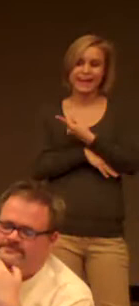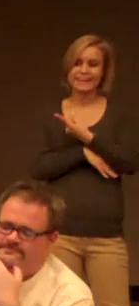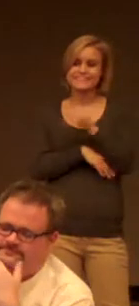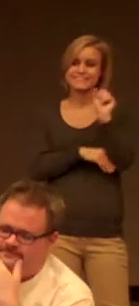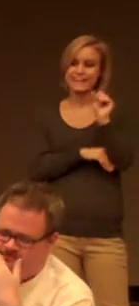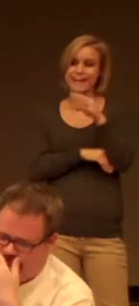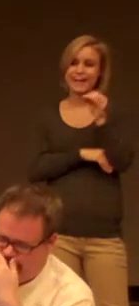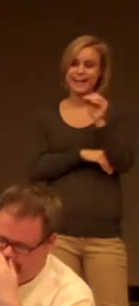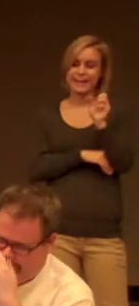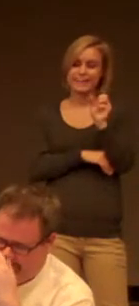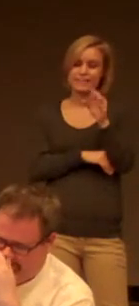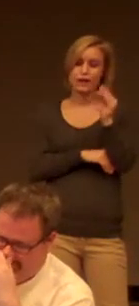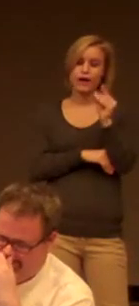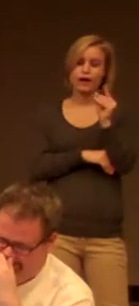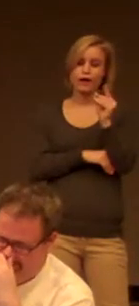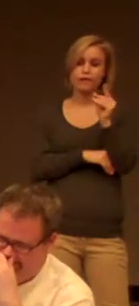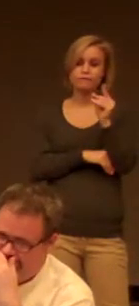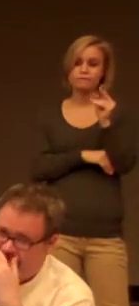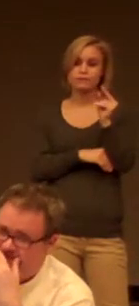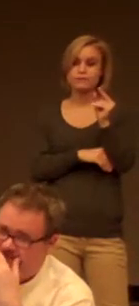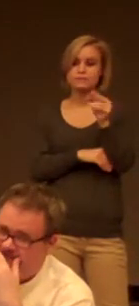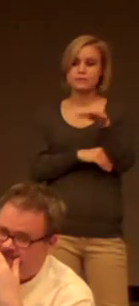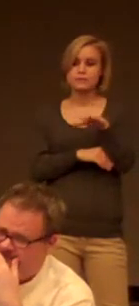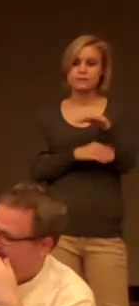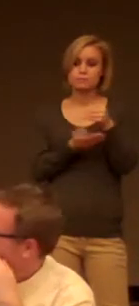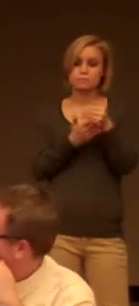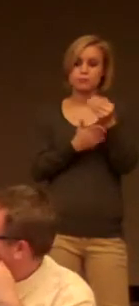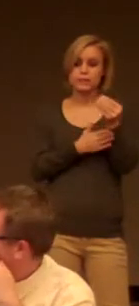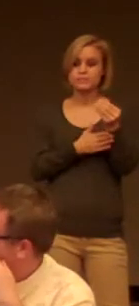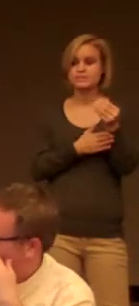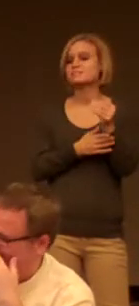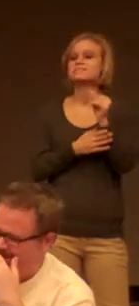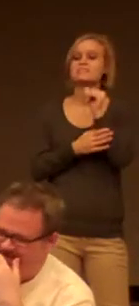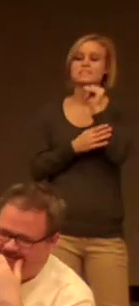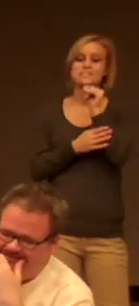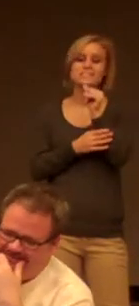And I've already purchased a gift. 1891? Not